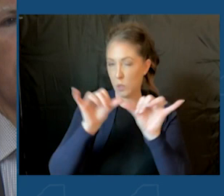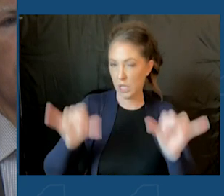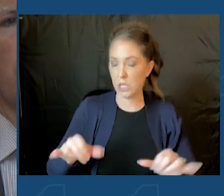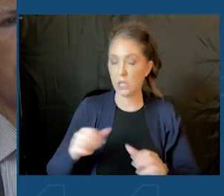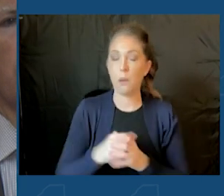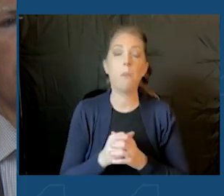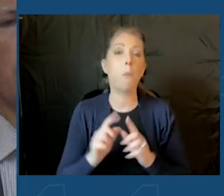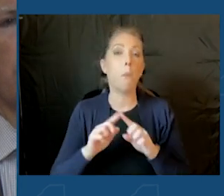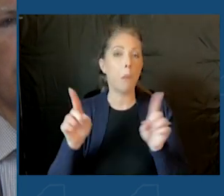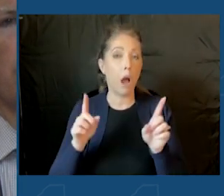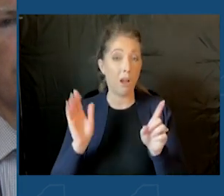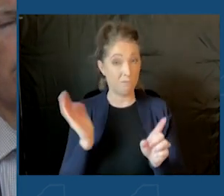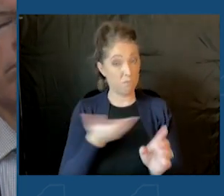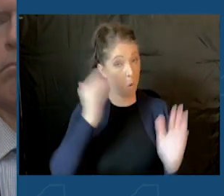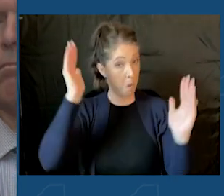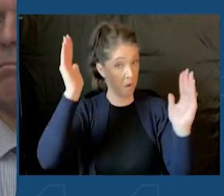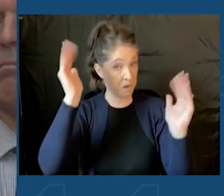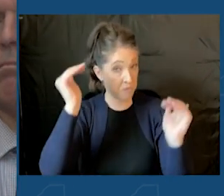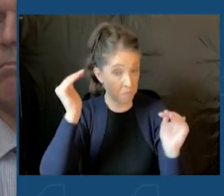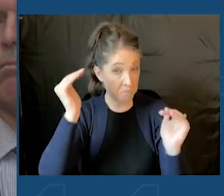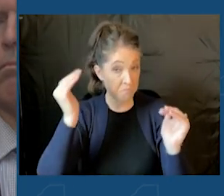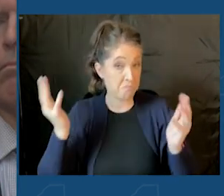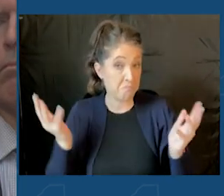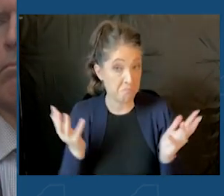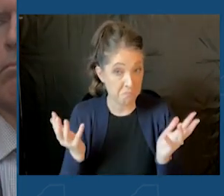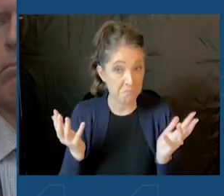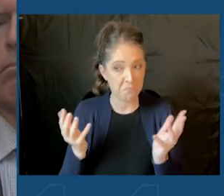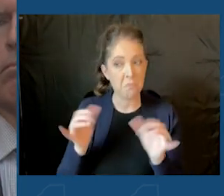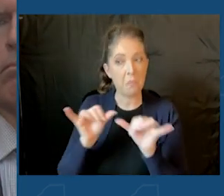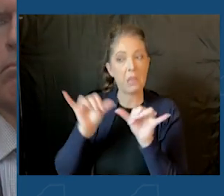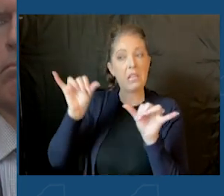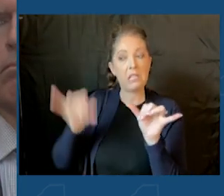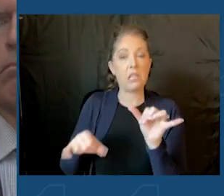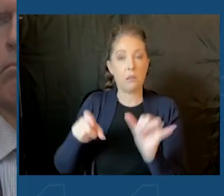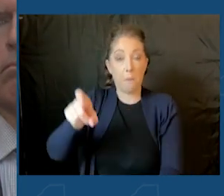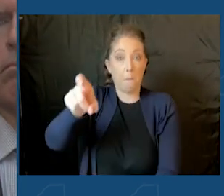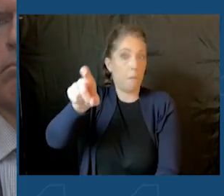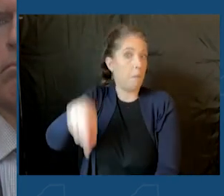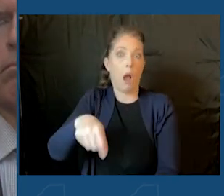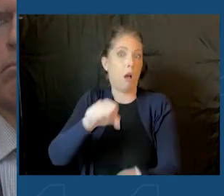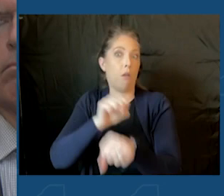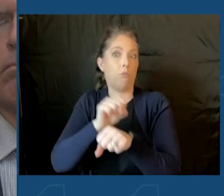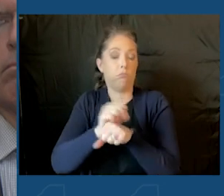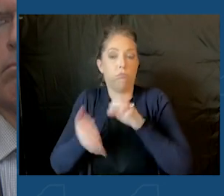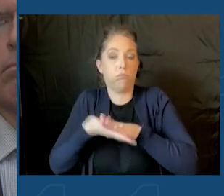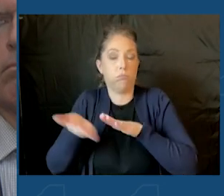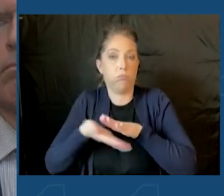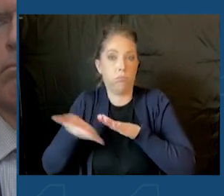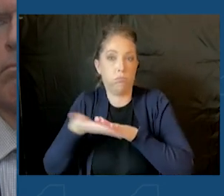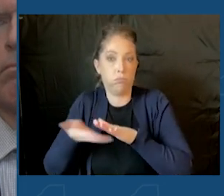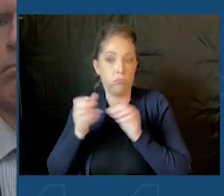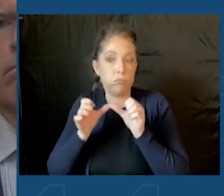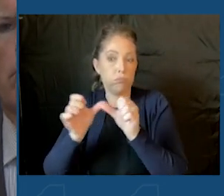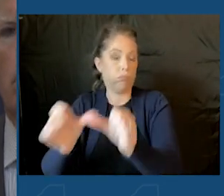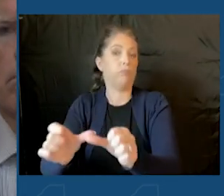our expectation that these systems must work during a significant outage.